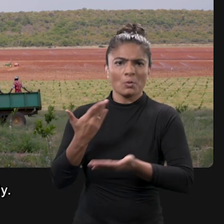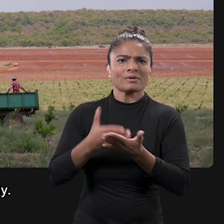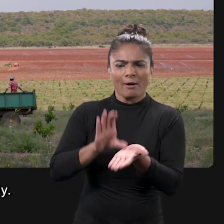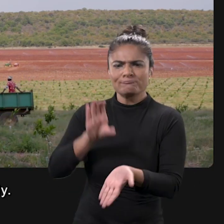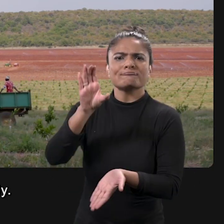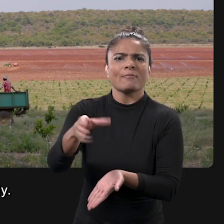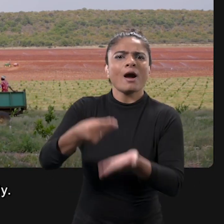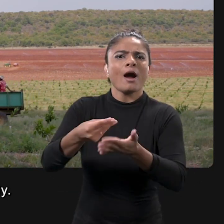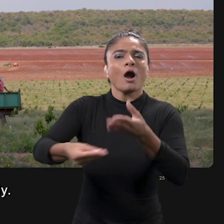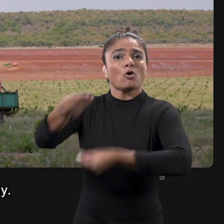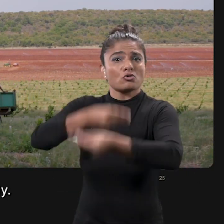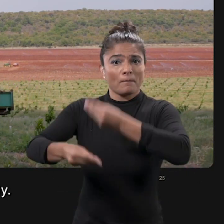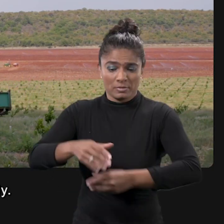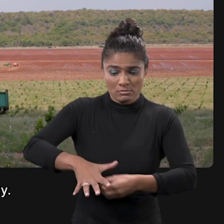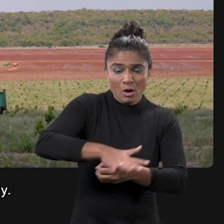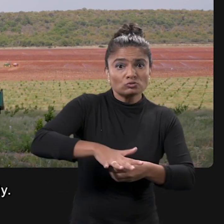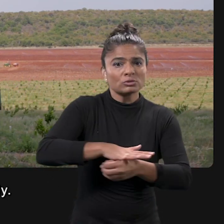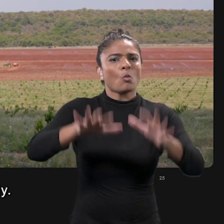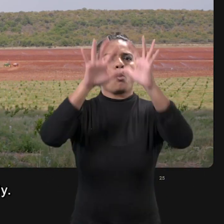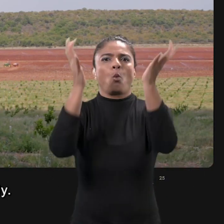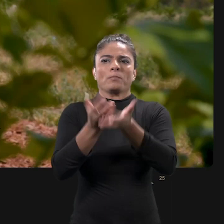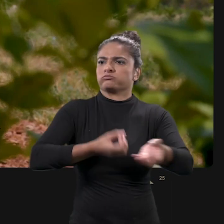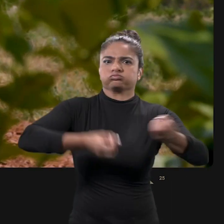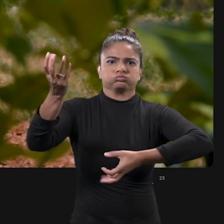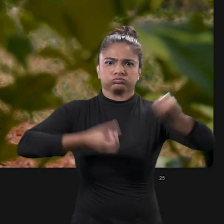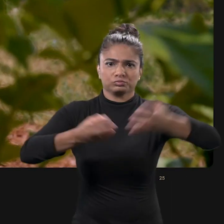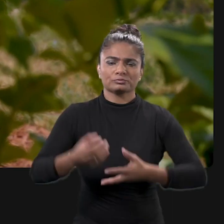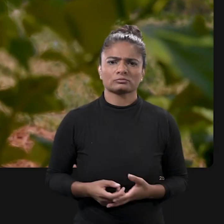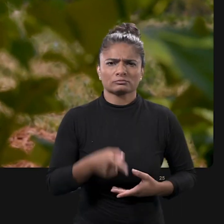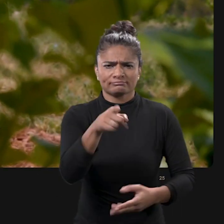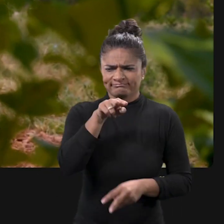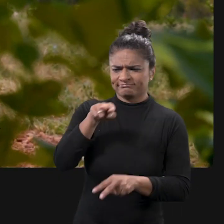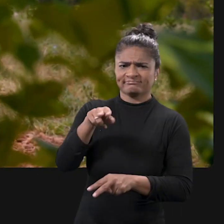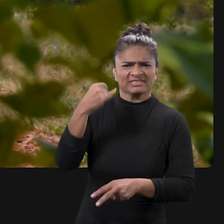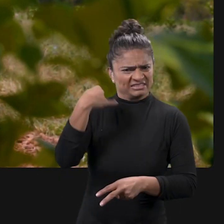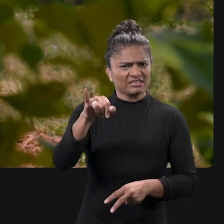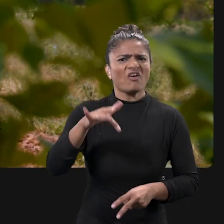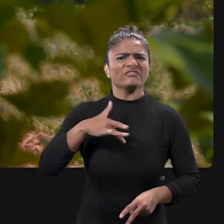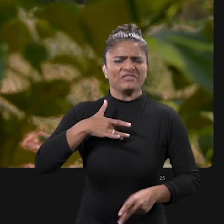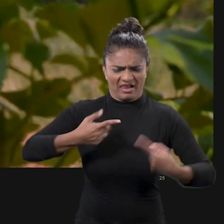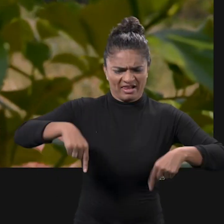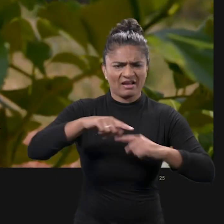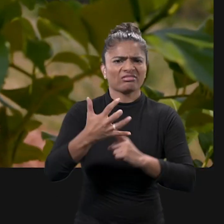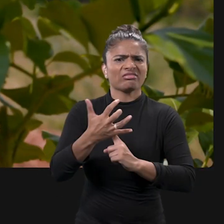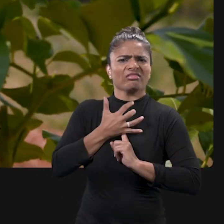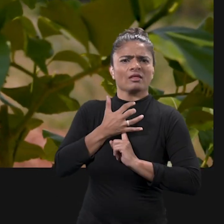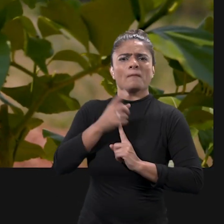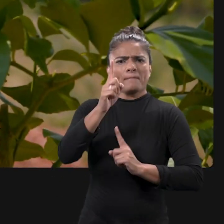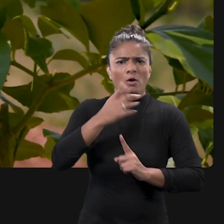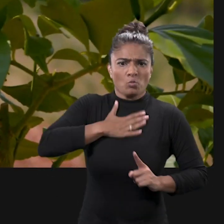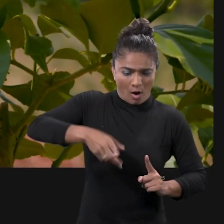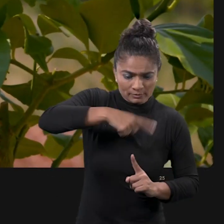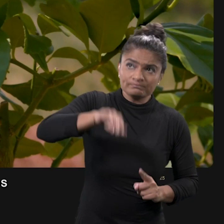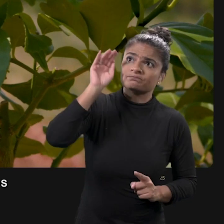economic activities both nationally and globally. She still believes that they are still marginalized and that the government needs